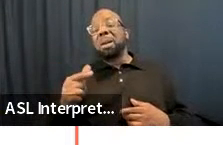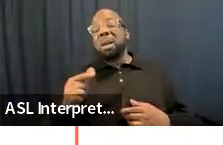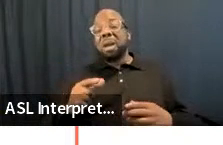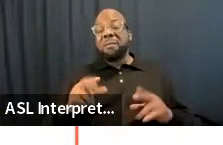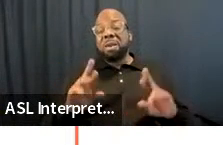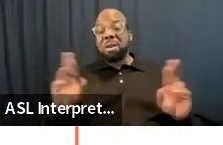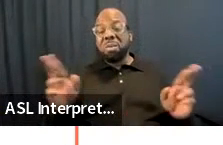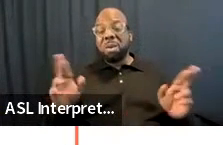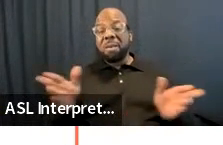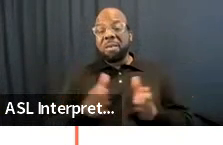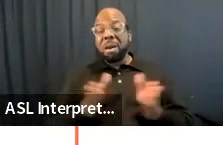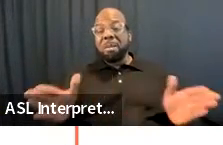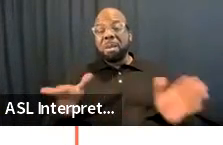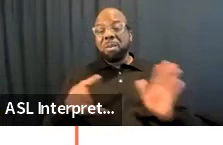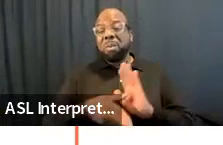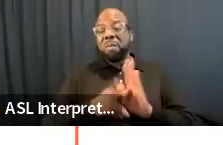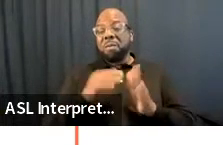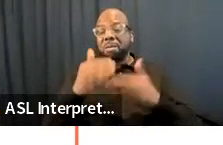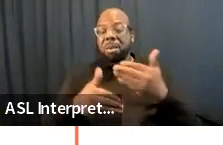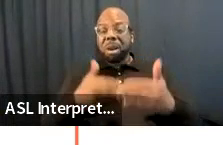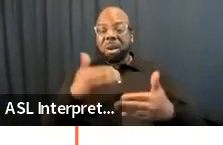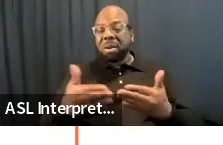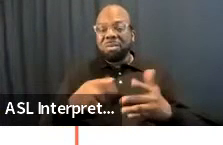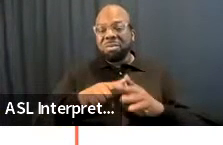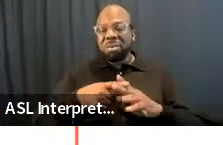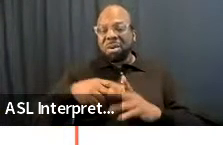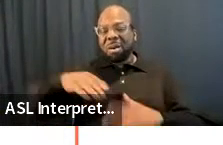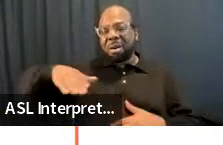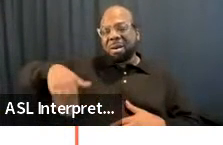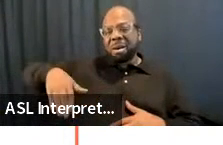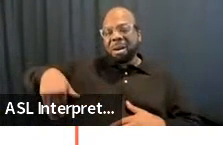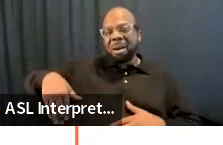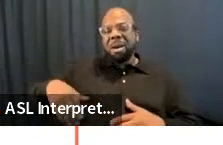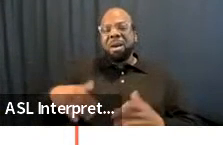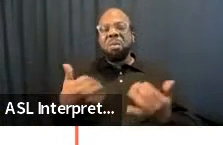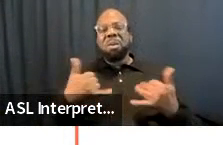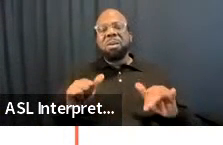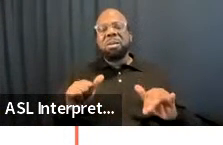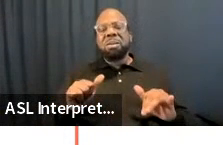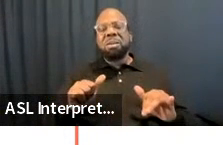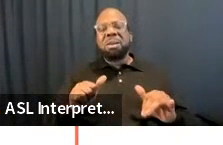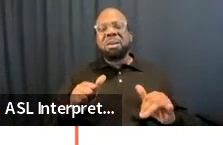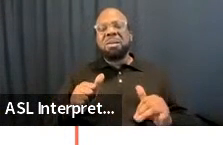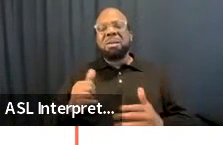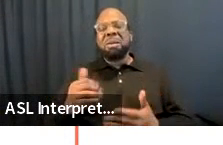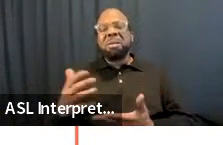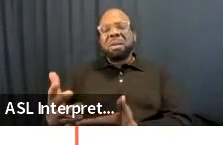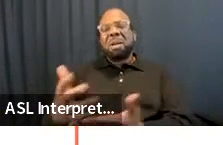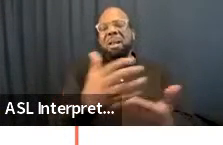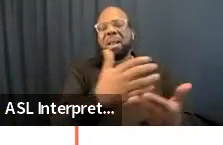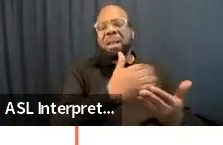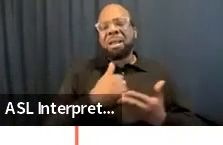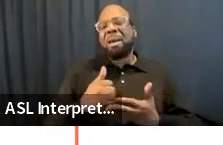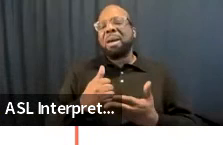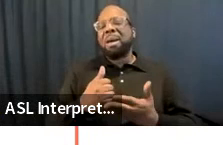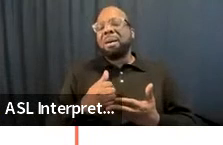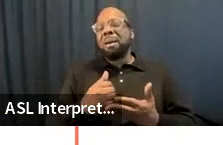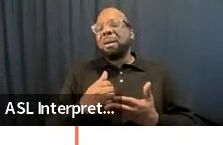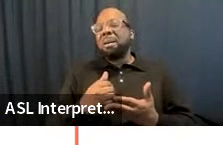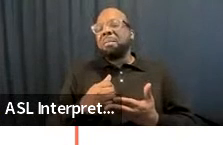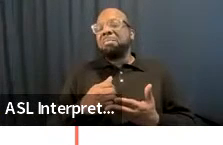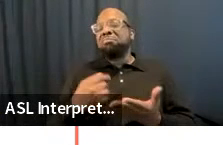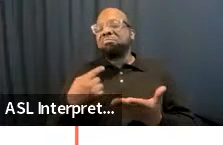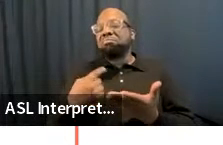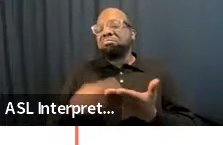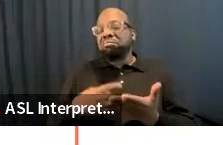public review process and we're really much in the space still taking in comments and ideas and having conversations. Mm-hmm. So